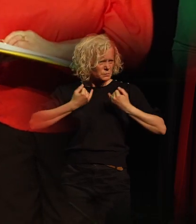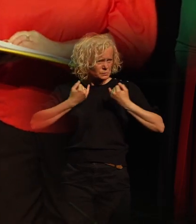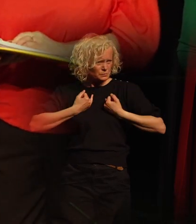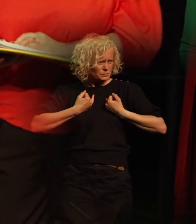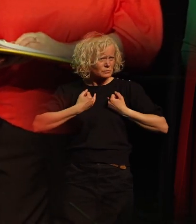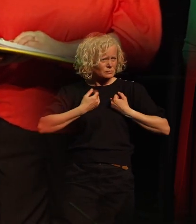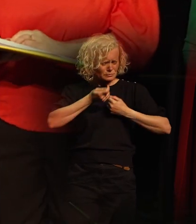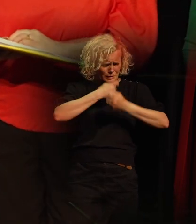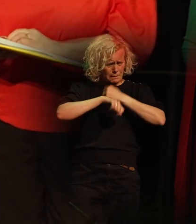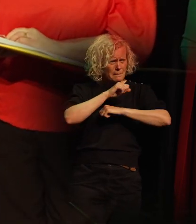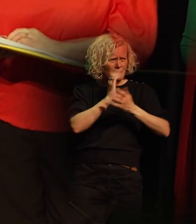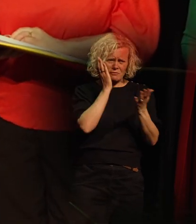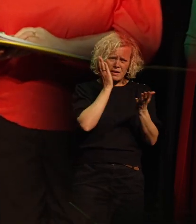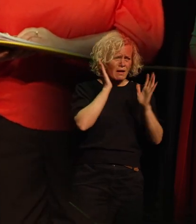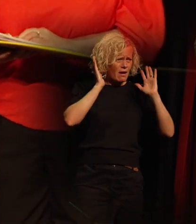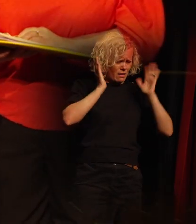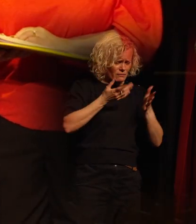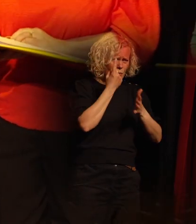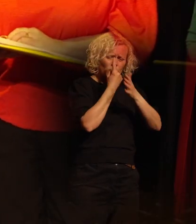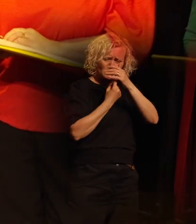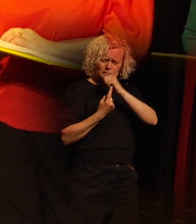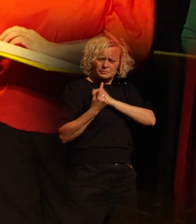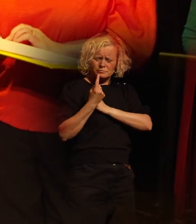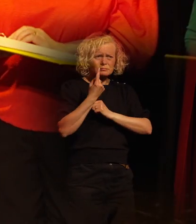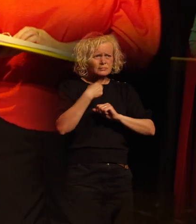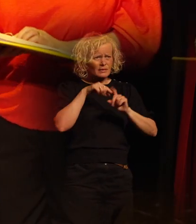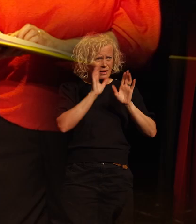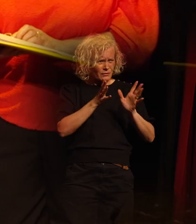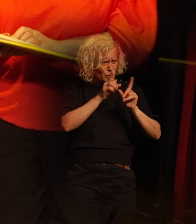us isolation and social